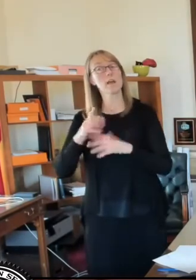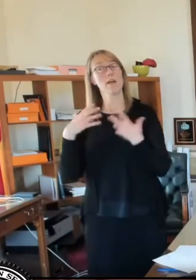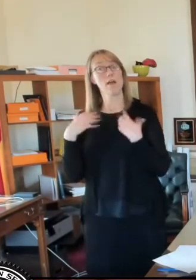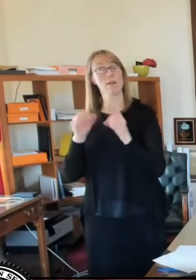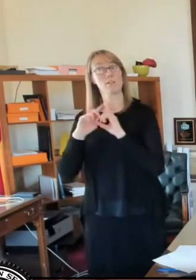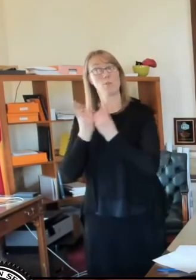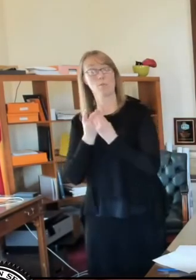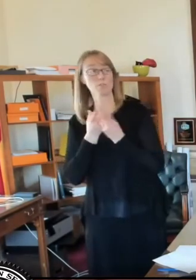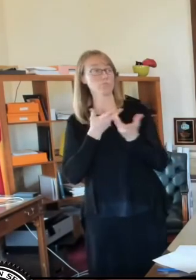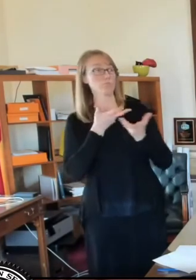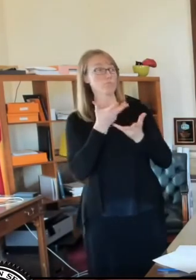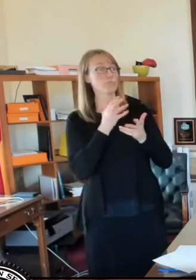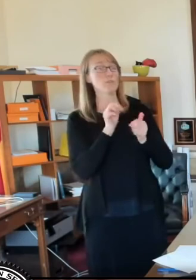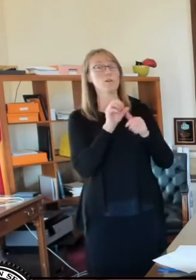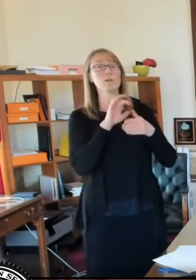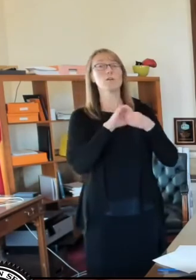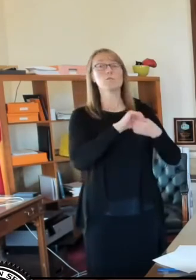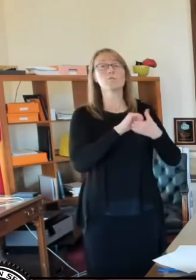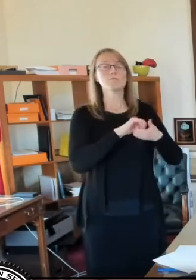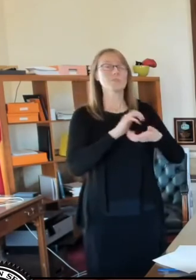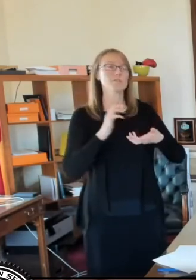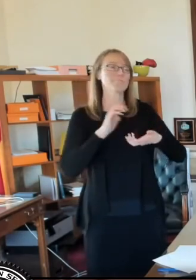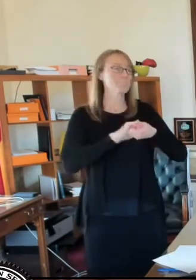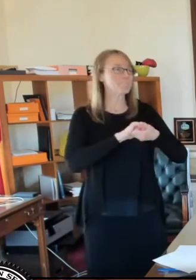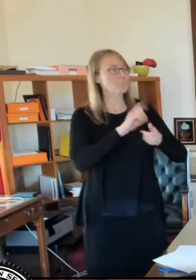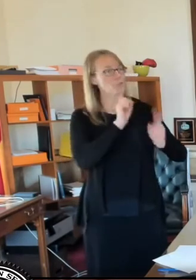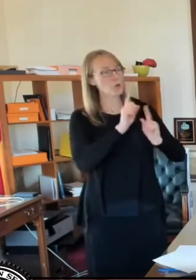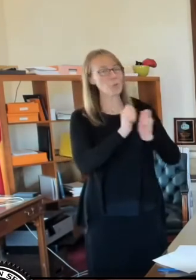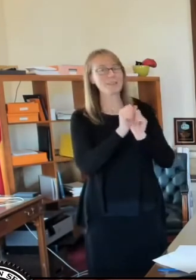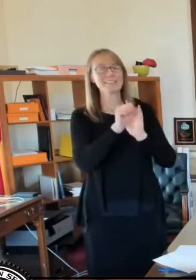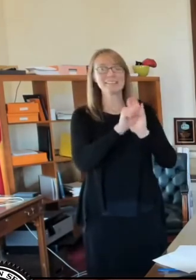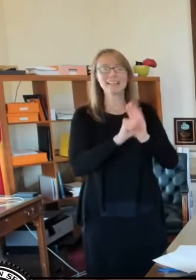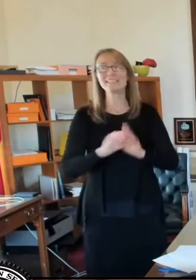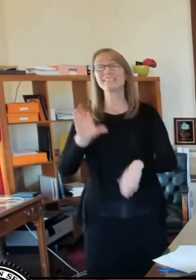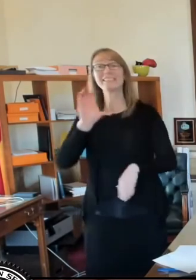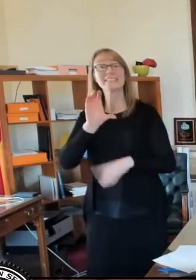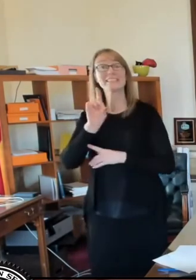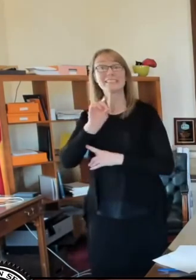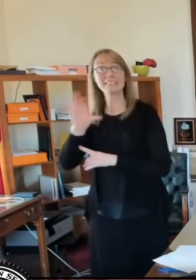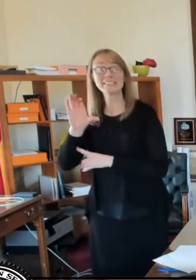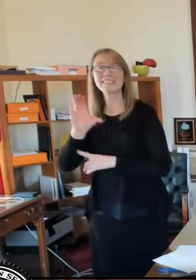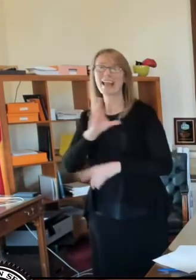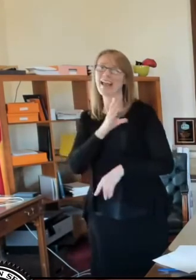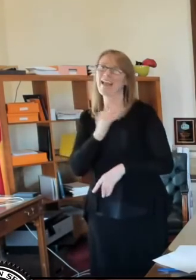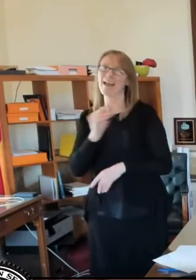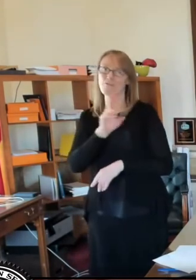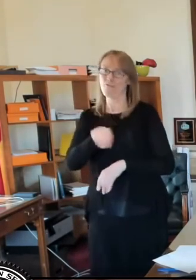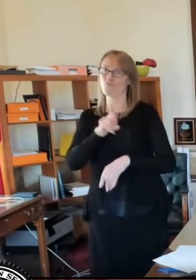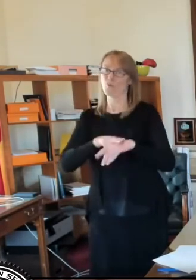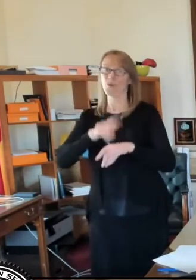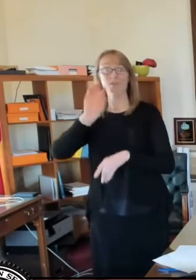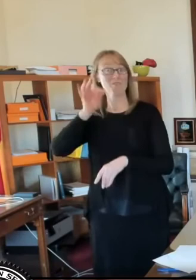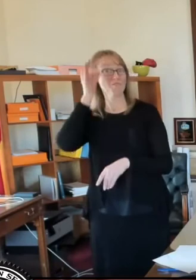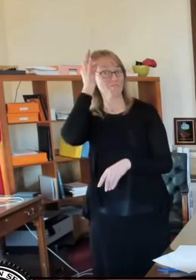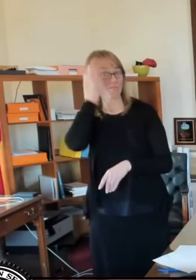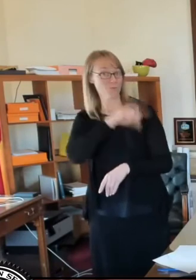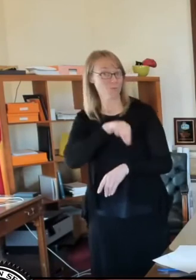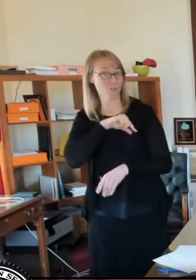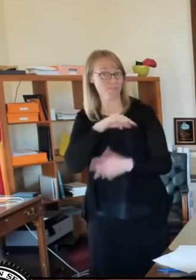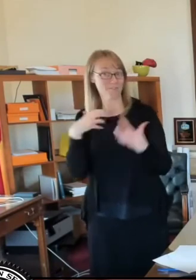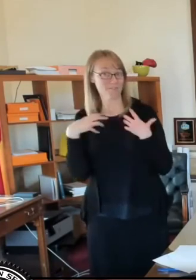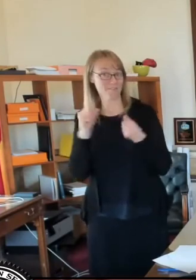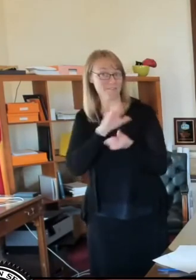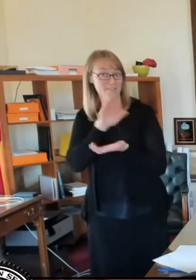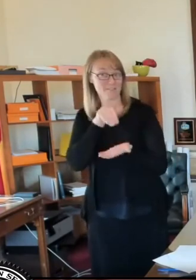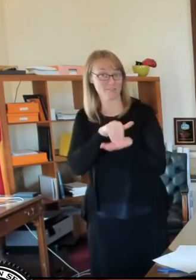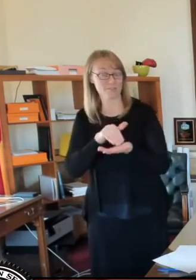state, CDC, and of course our federally qualified health centers. Maybe last question comes from Lashana, asking about